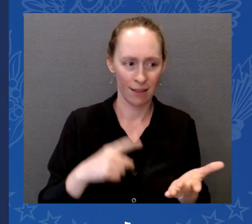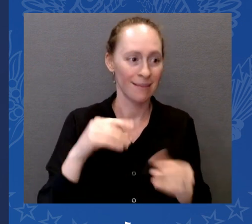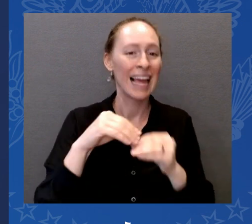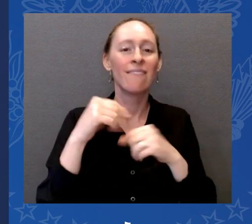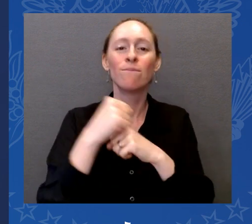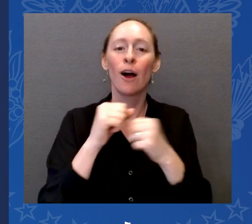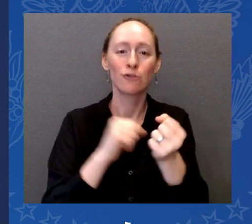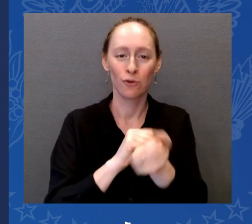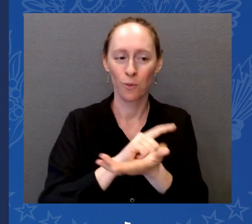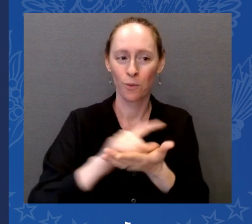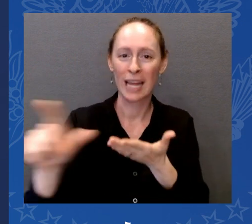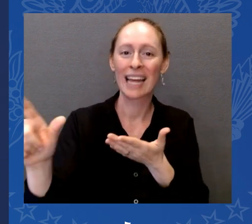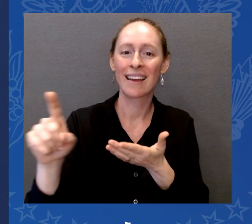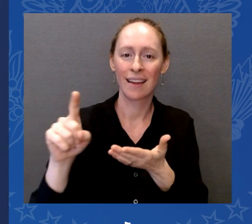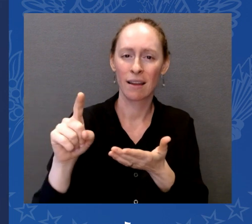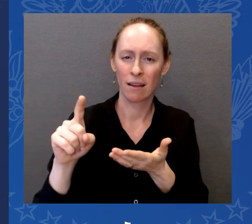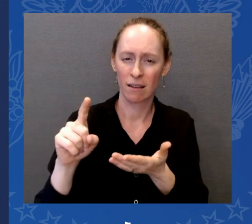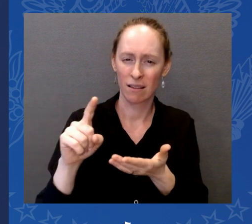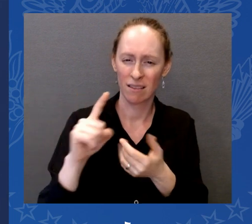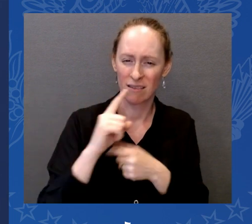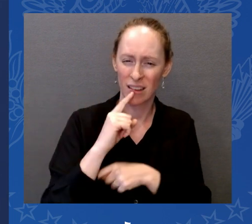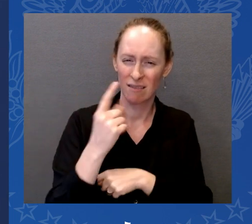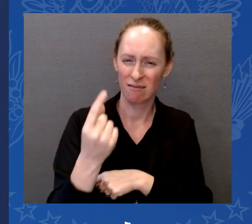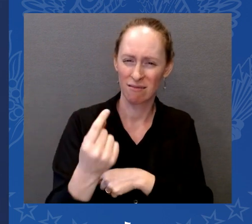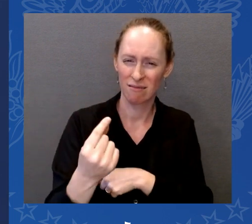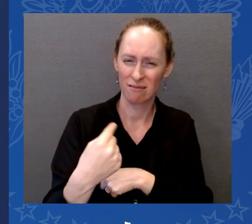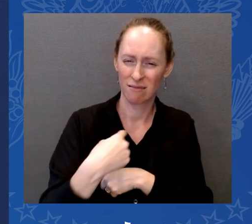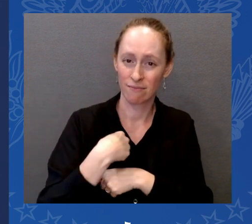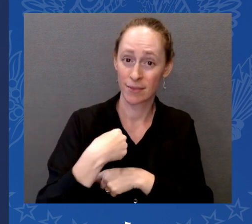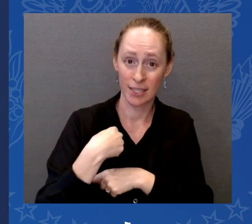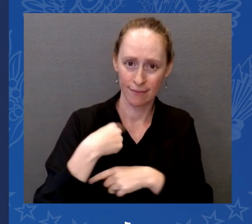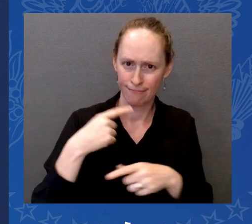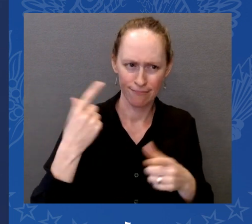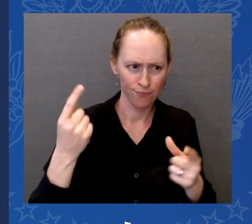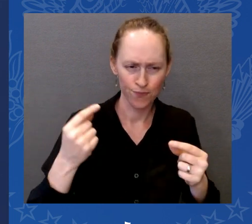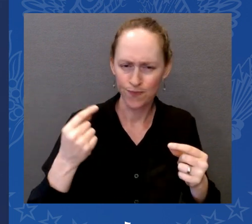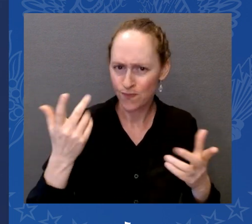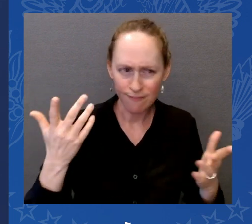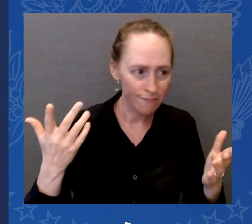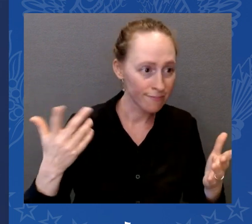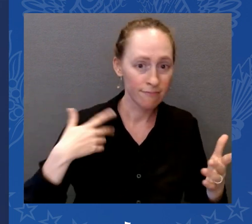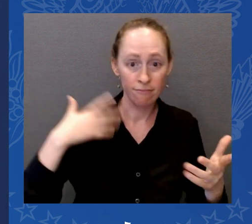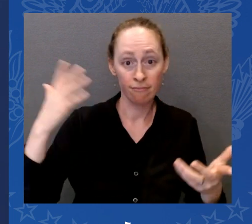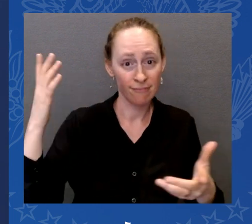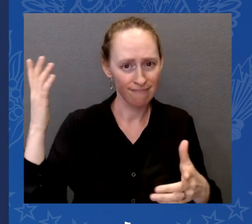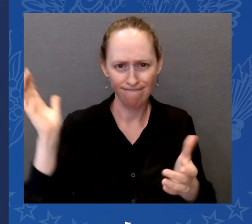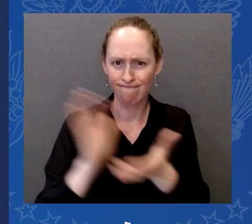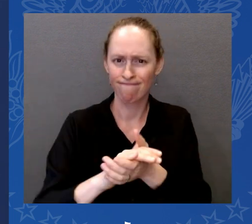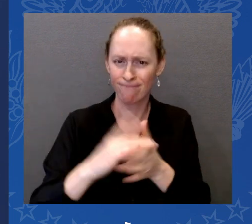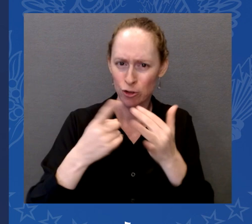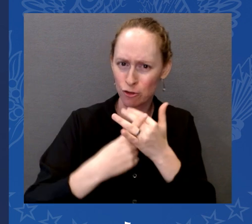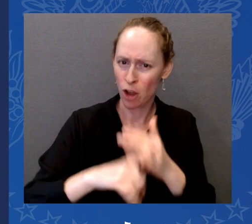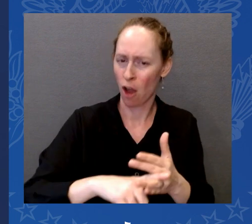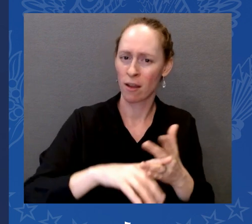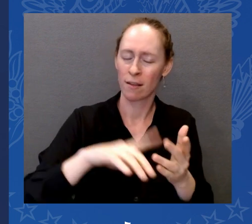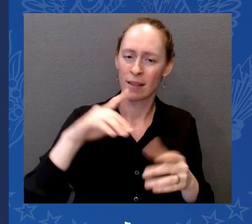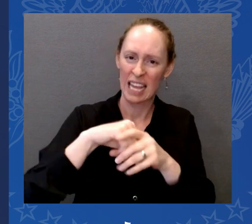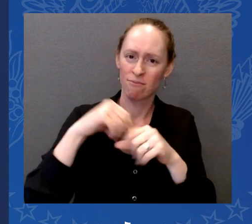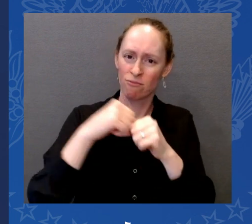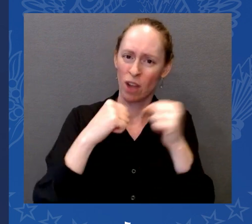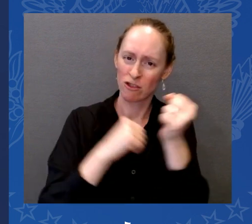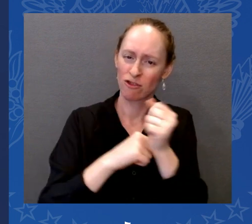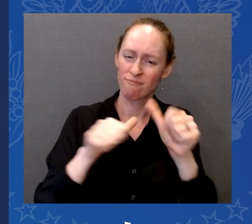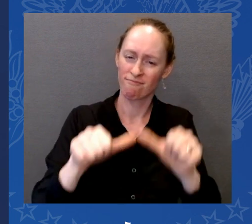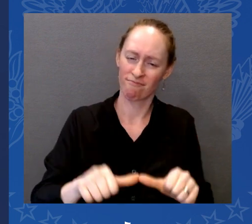the decade of infrastructure and a headline. A once-in-a-generation investment on our nation's roads,